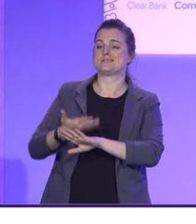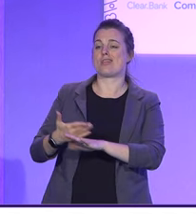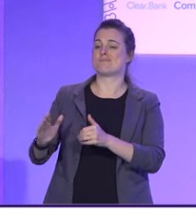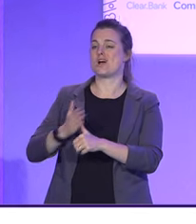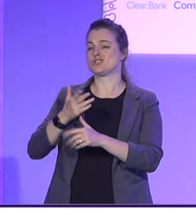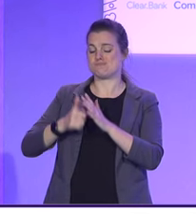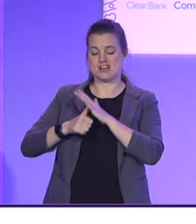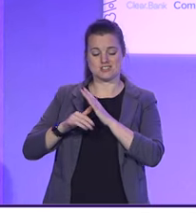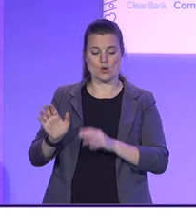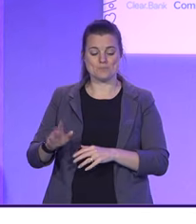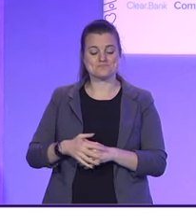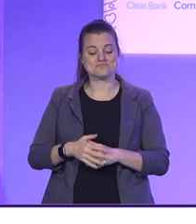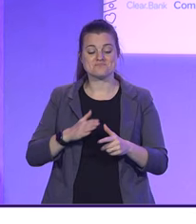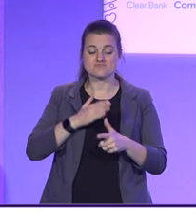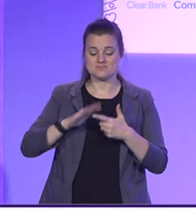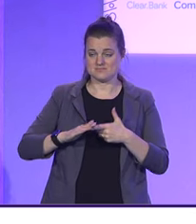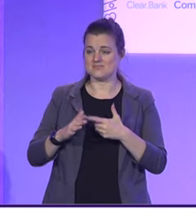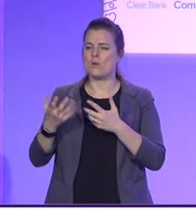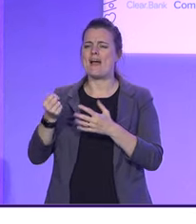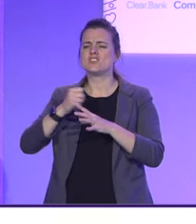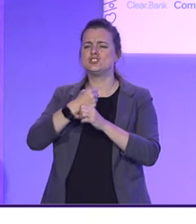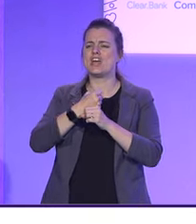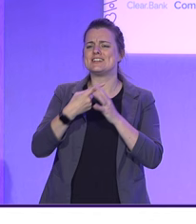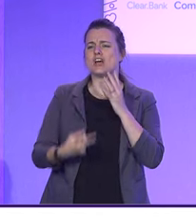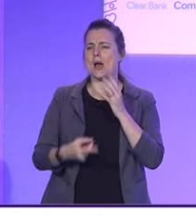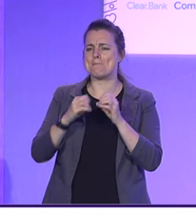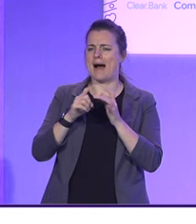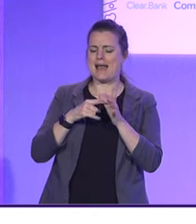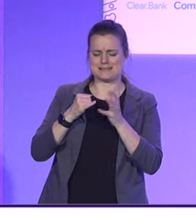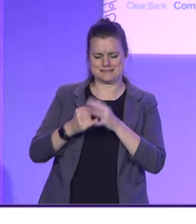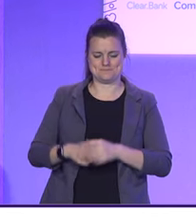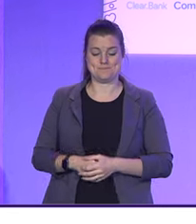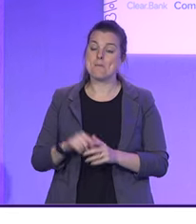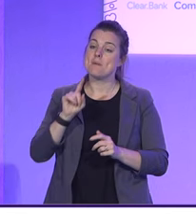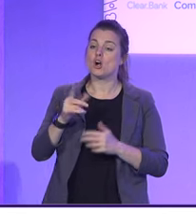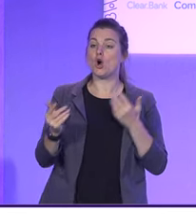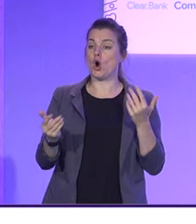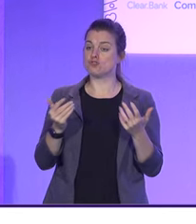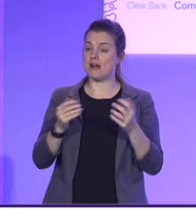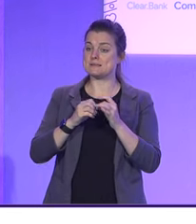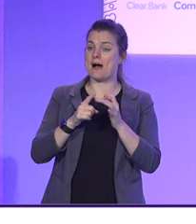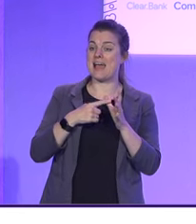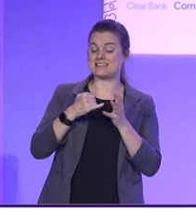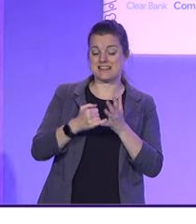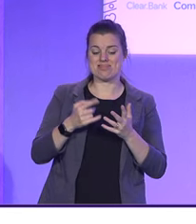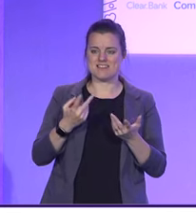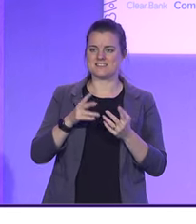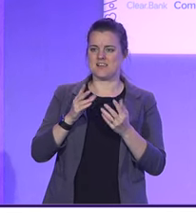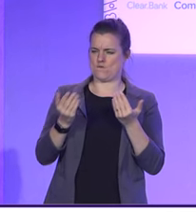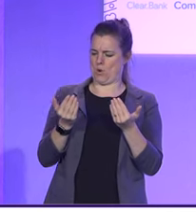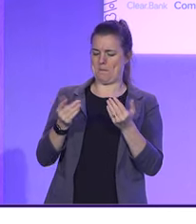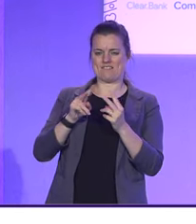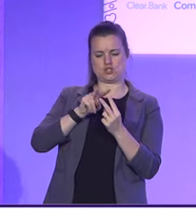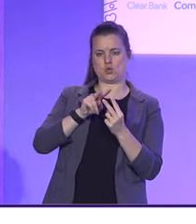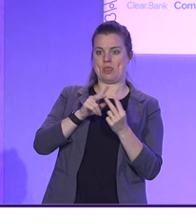on the basis of gender. Then contrast effect is like you are comparing two or more things which you came in contact with. Either you're